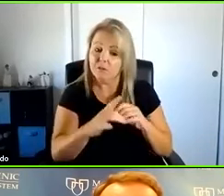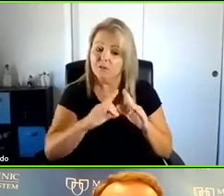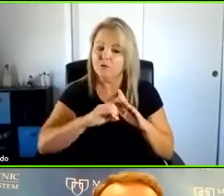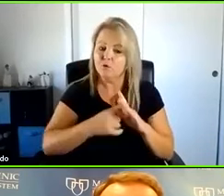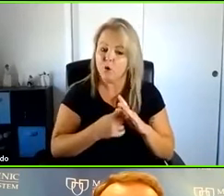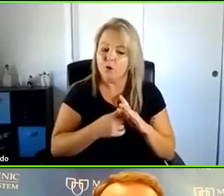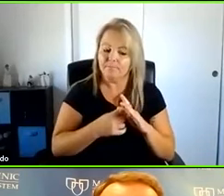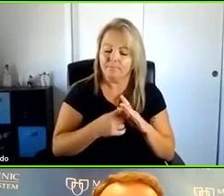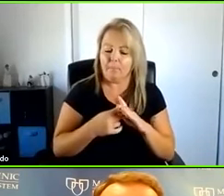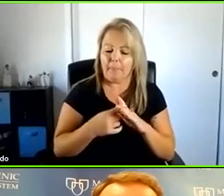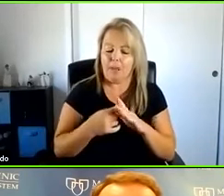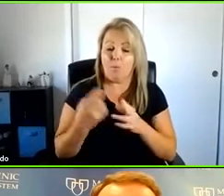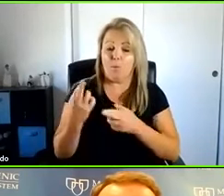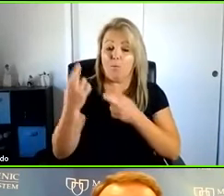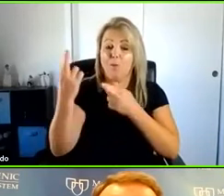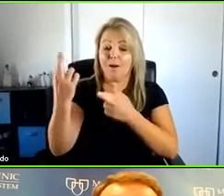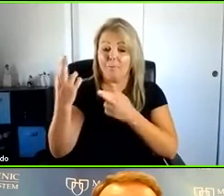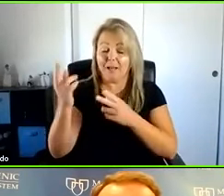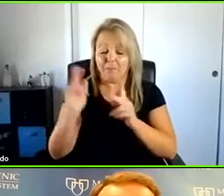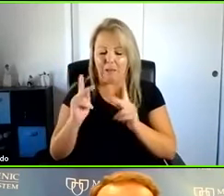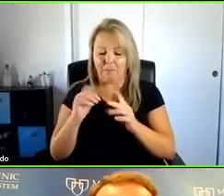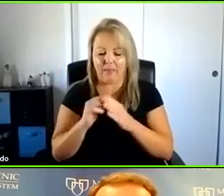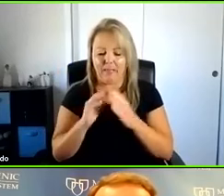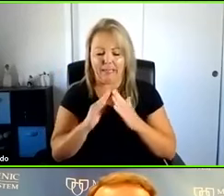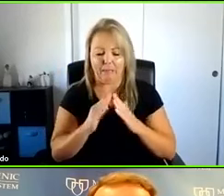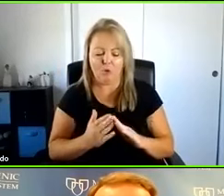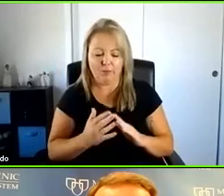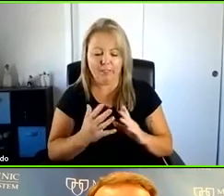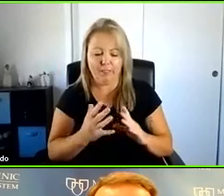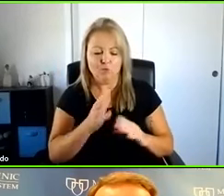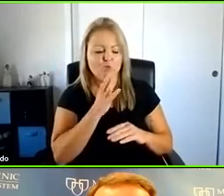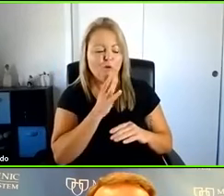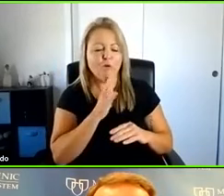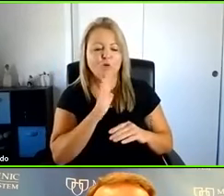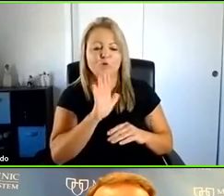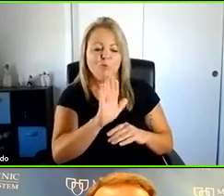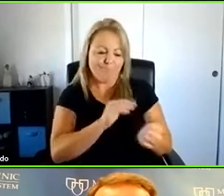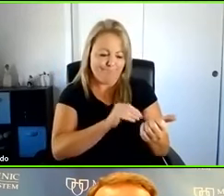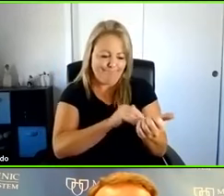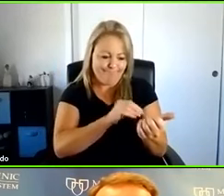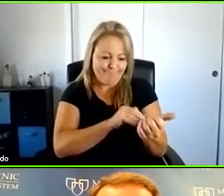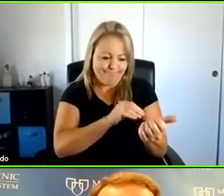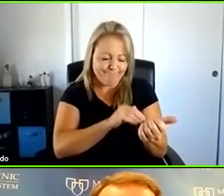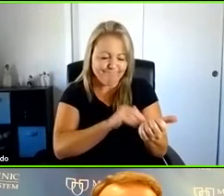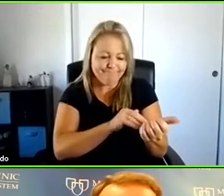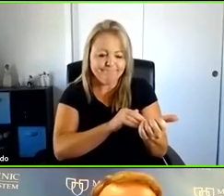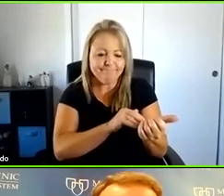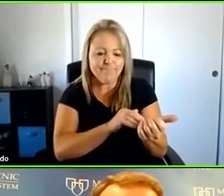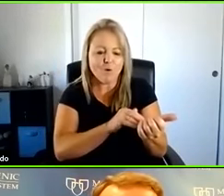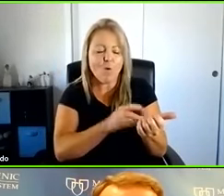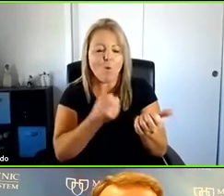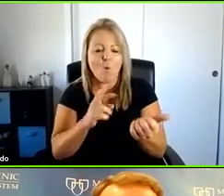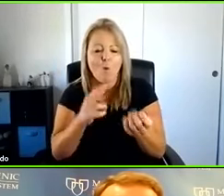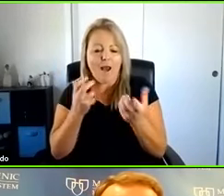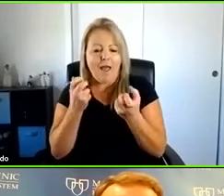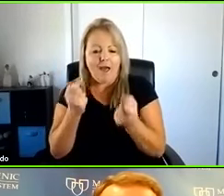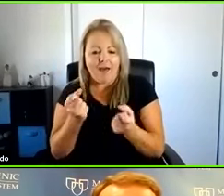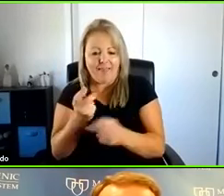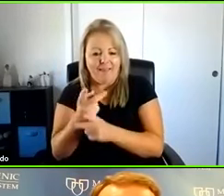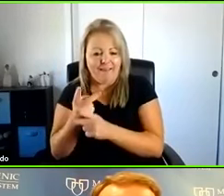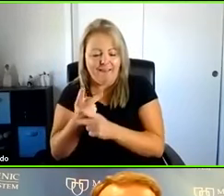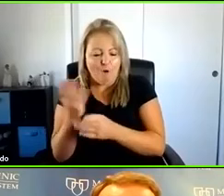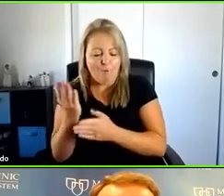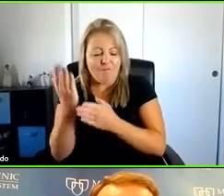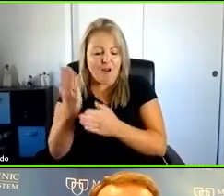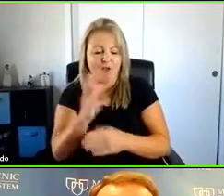would recommend people in the community talk to their healthcare partners, talk to their providers. If you go to Walgreens or if you go to the county